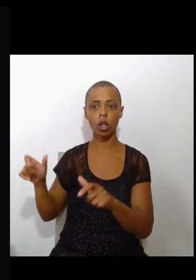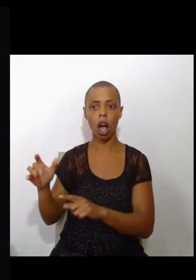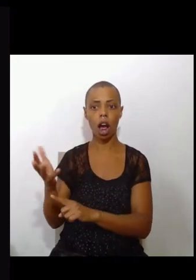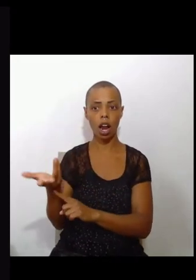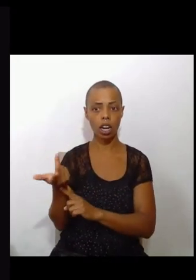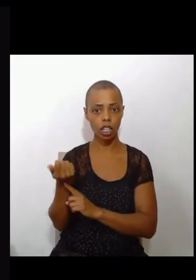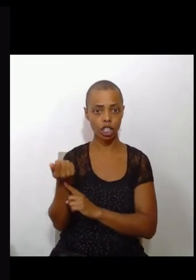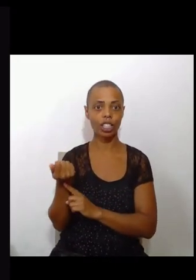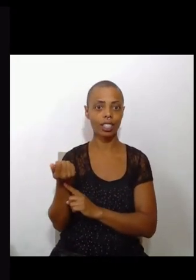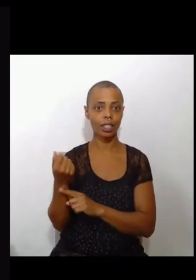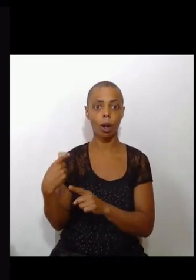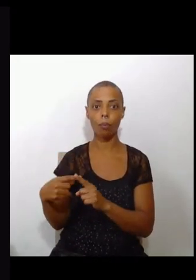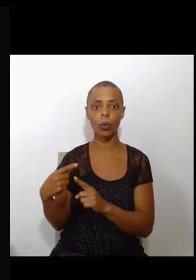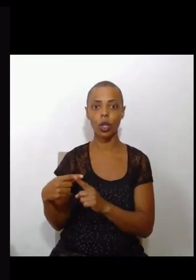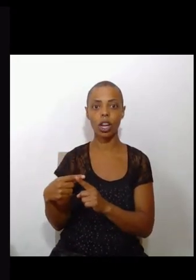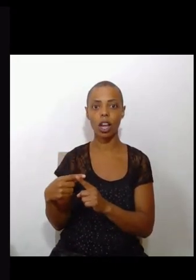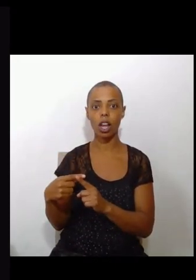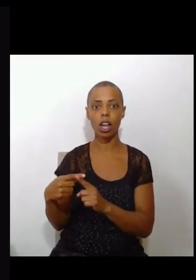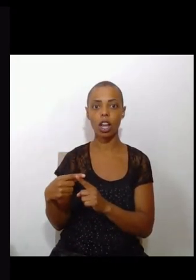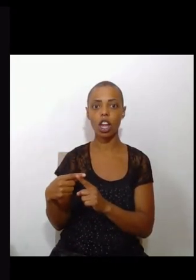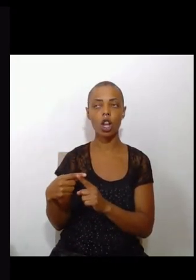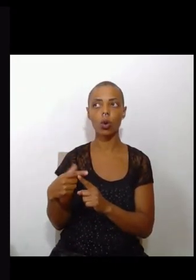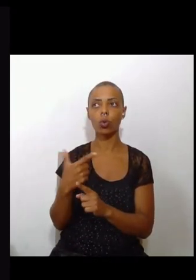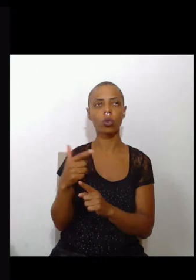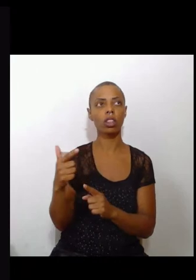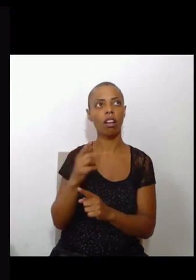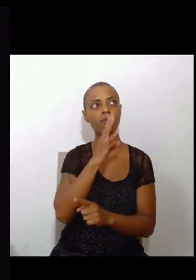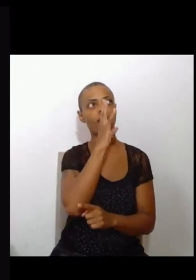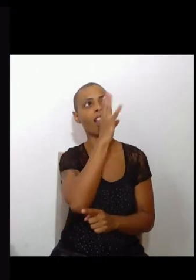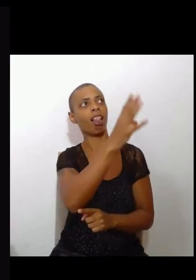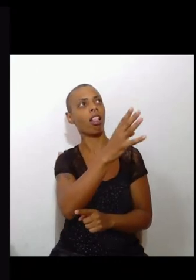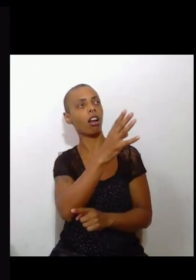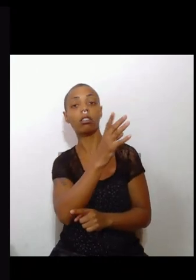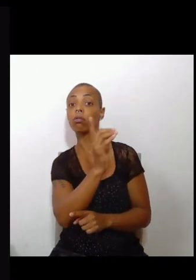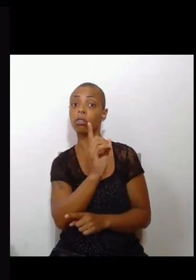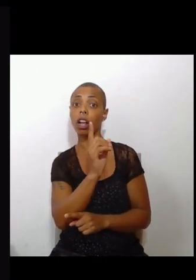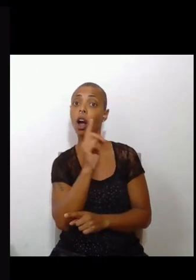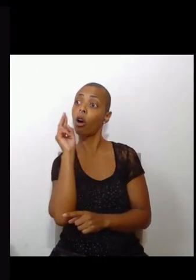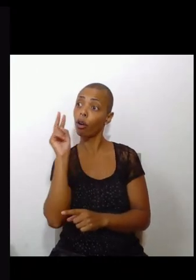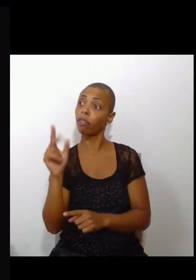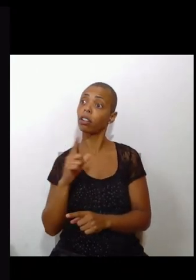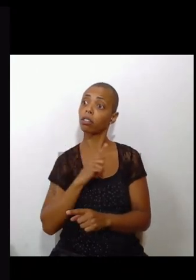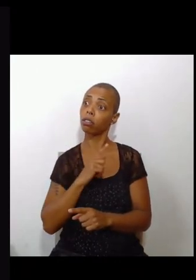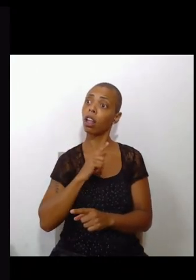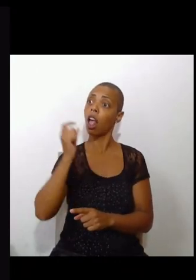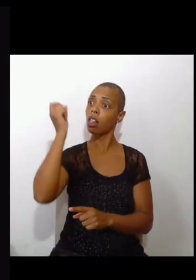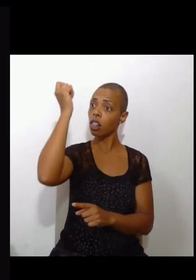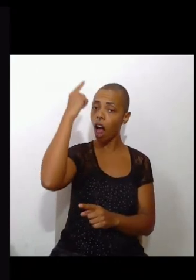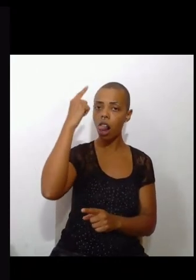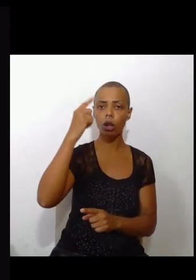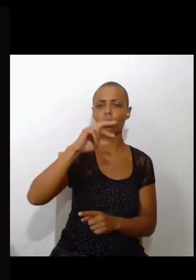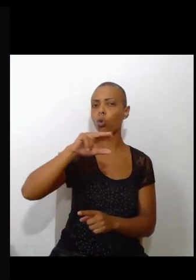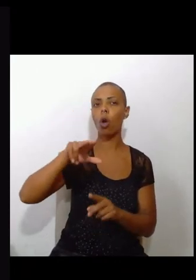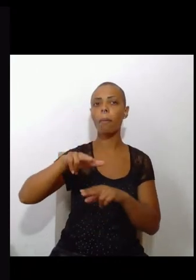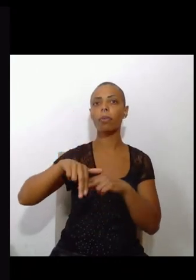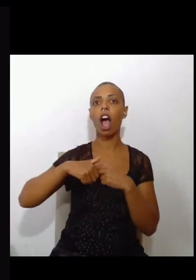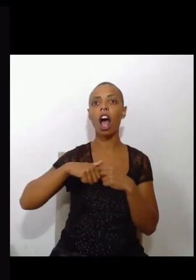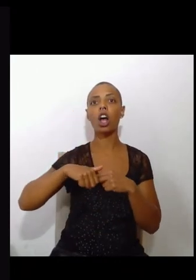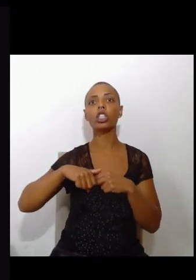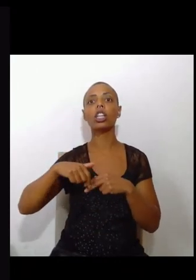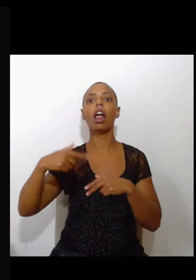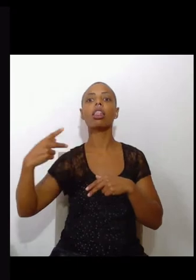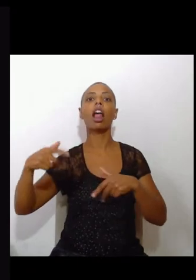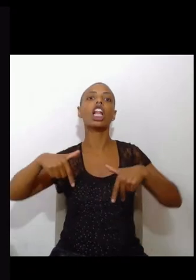but it's because of their their talent uh so that has been very rewarding uh of course we have a lot of